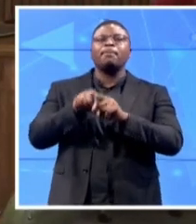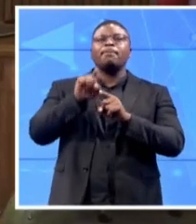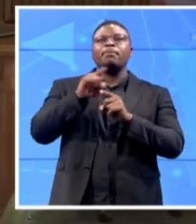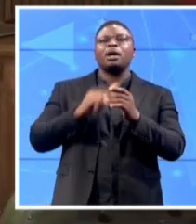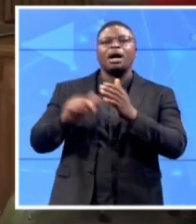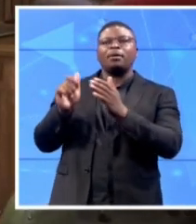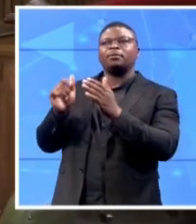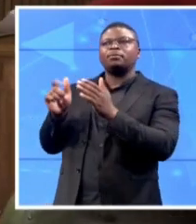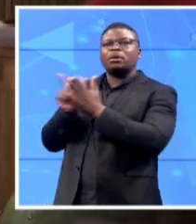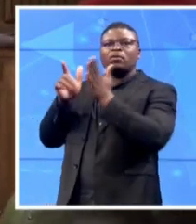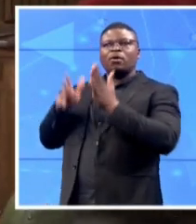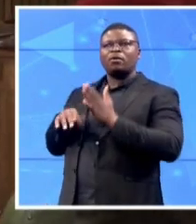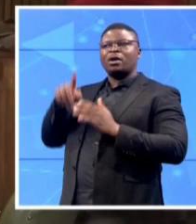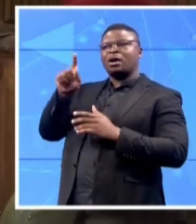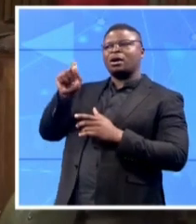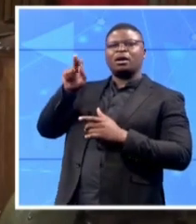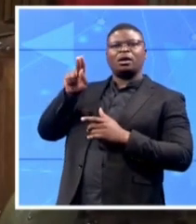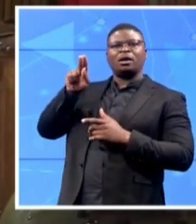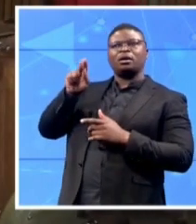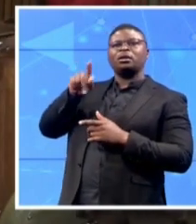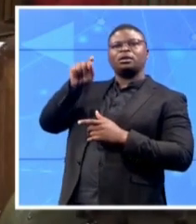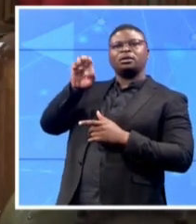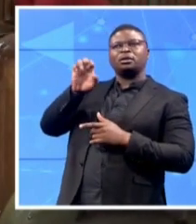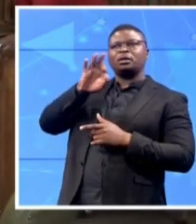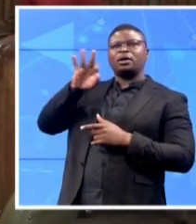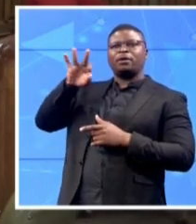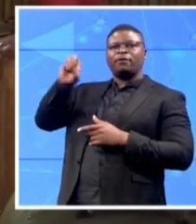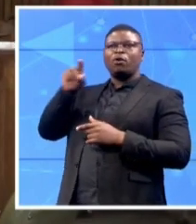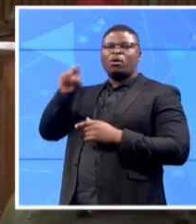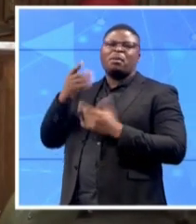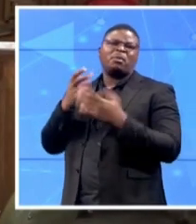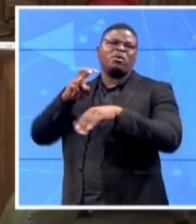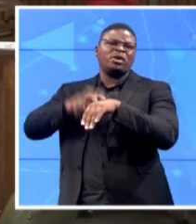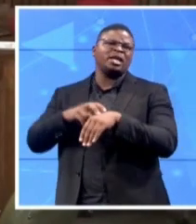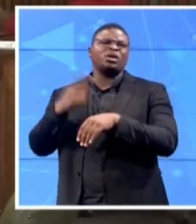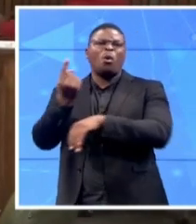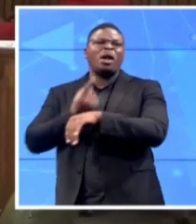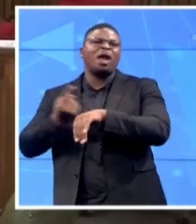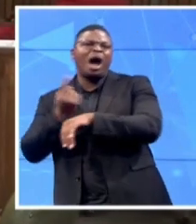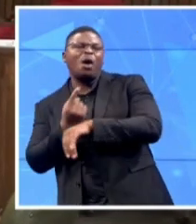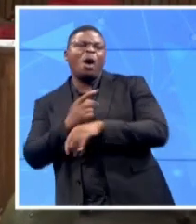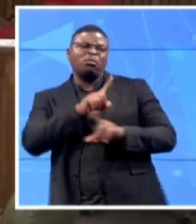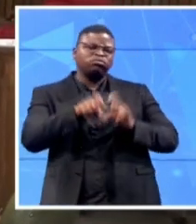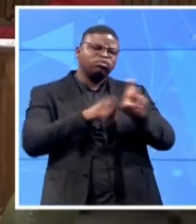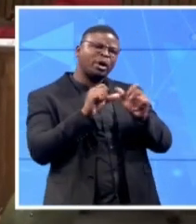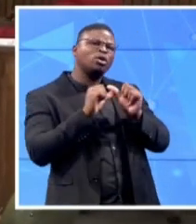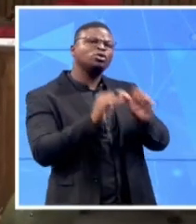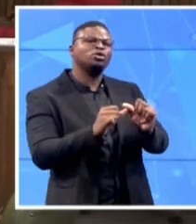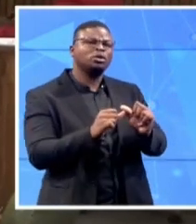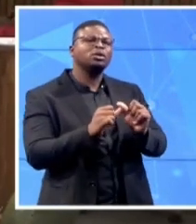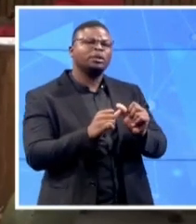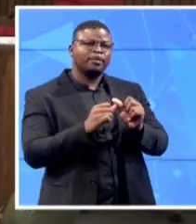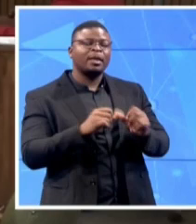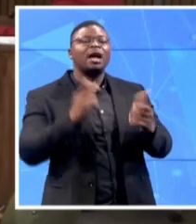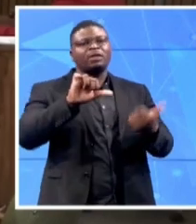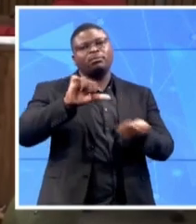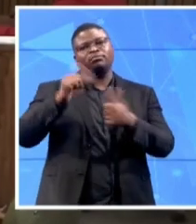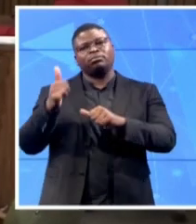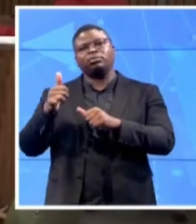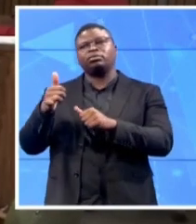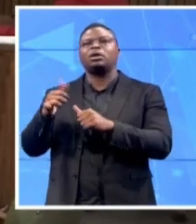his cross-examination this morning before we hear from Advocate Mshololo for accused number 5, then giving